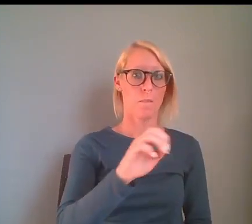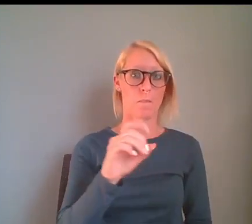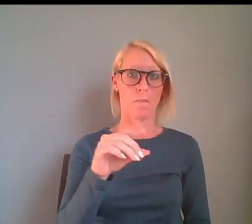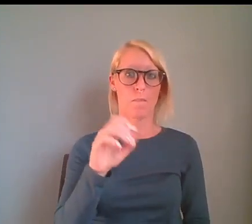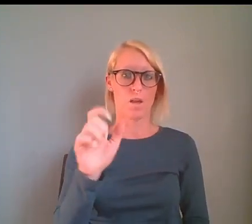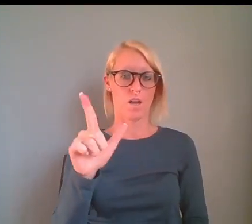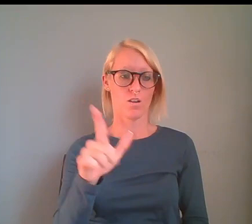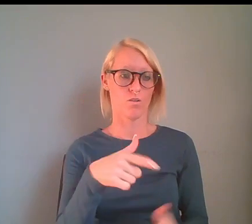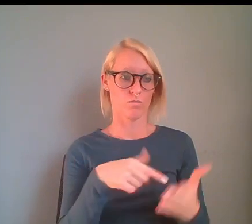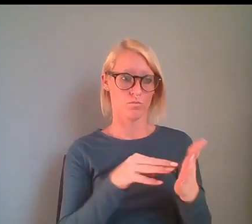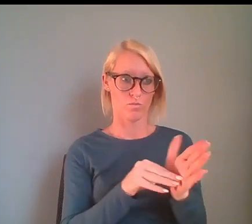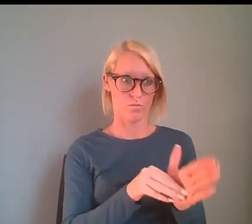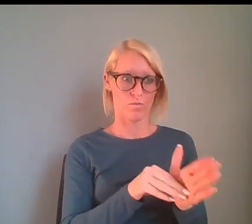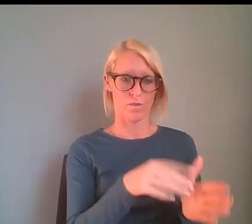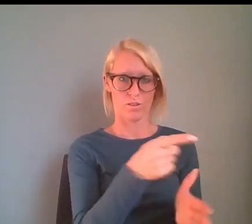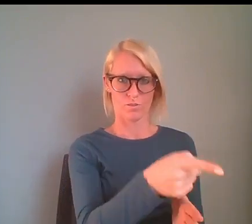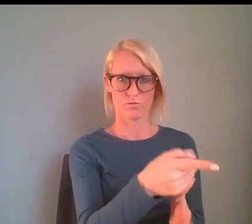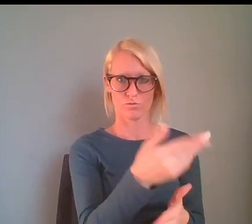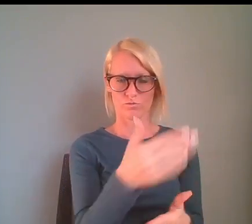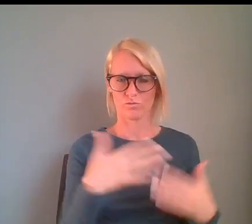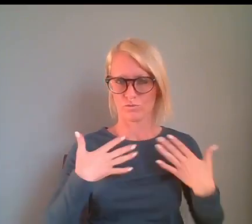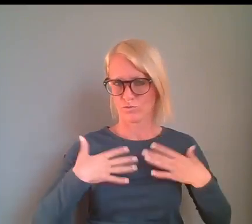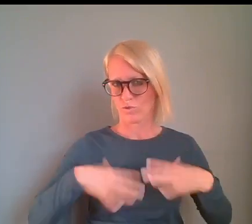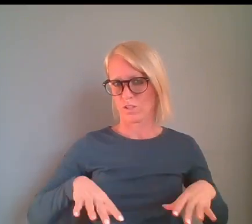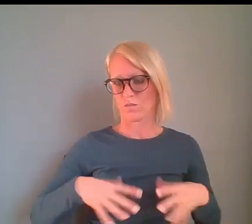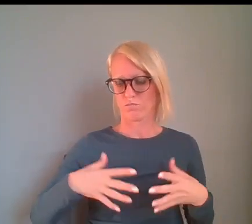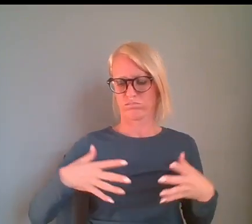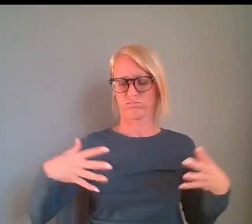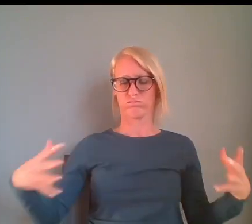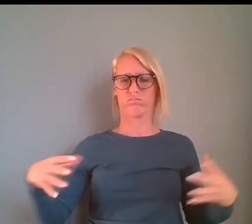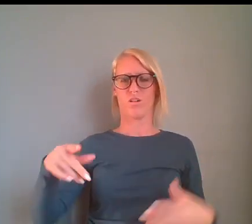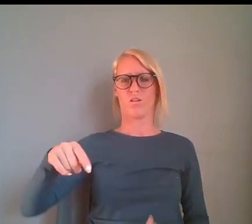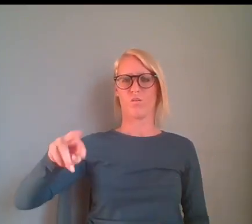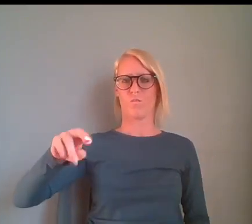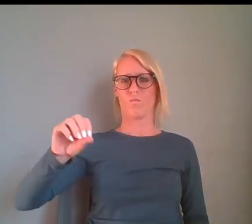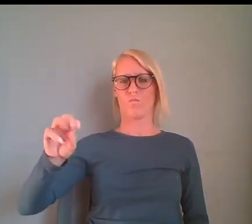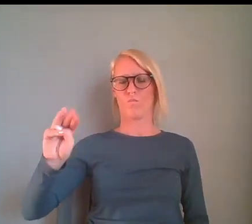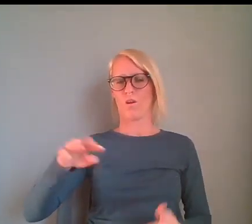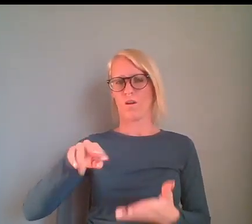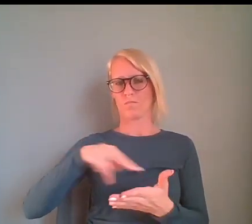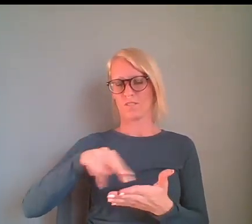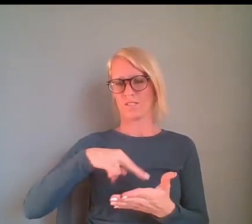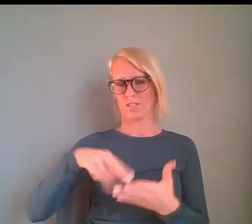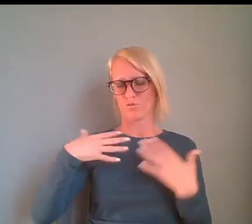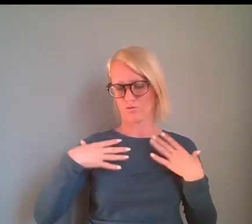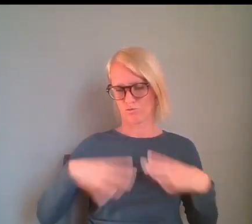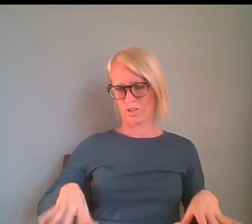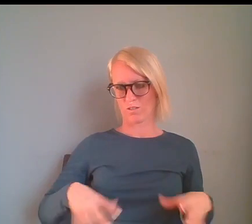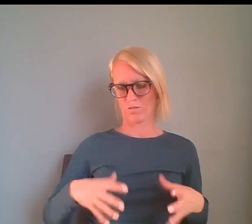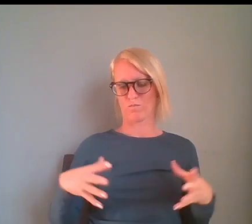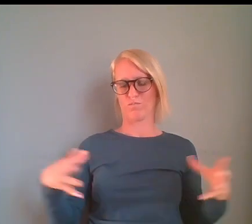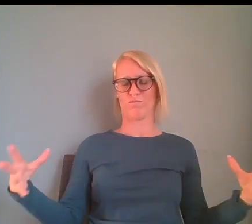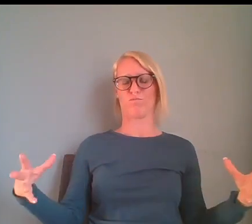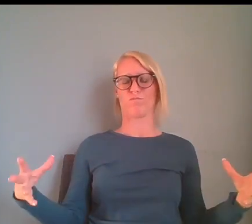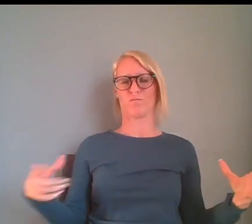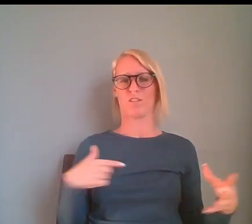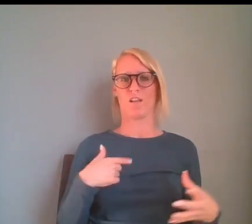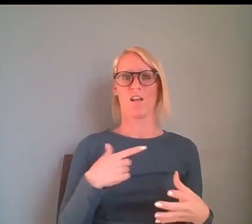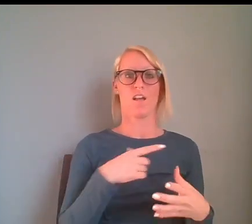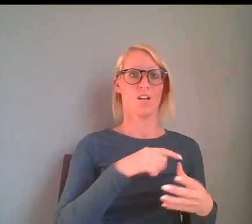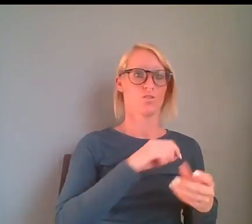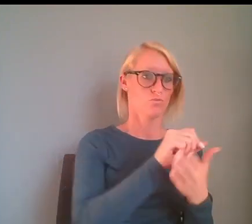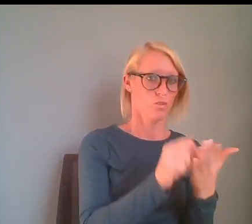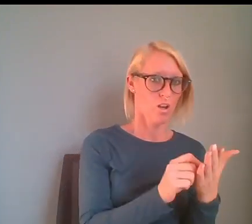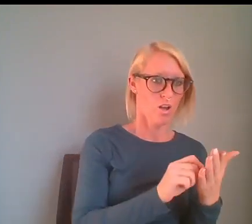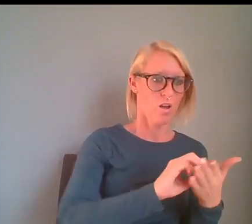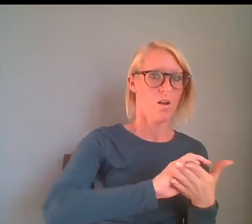fluffy prom dress. And so I did the drawing, and then I took it and turned it into a painting. And